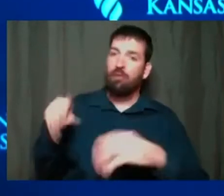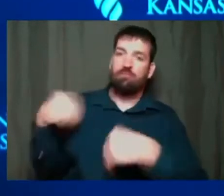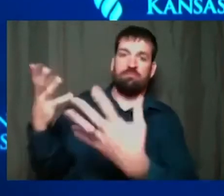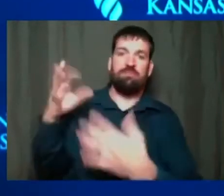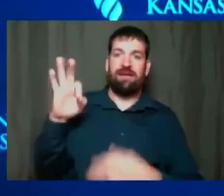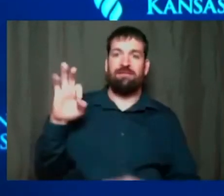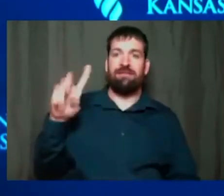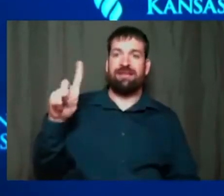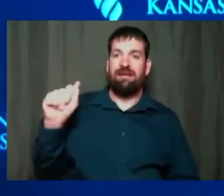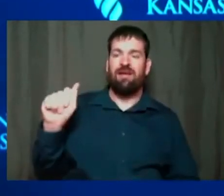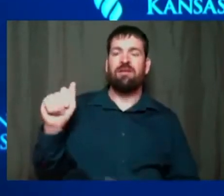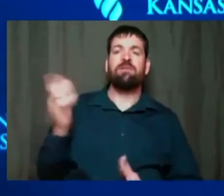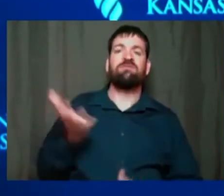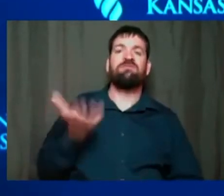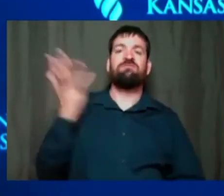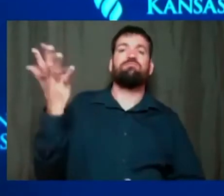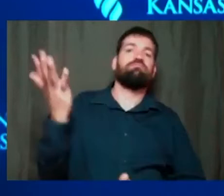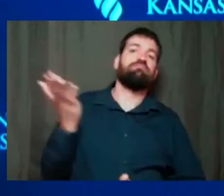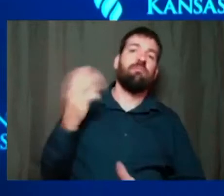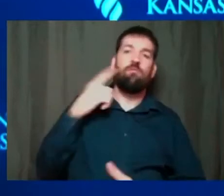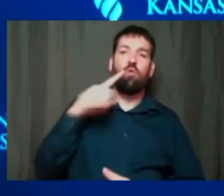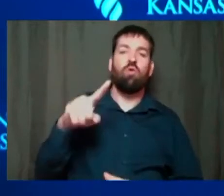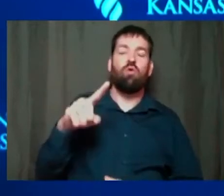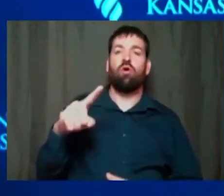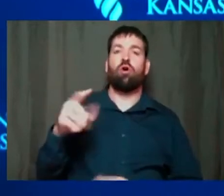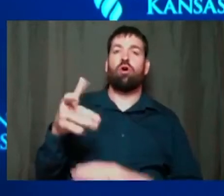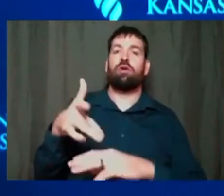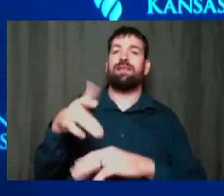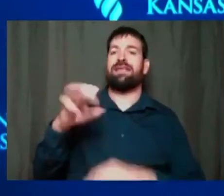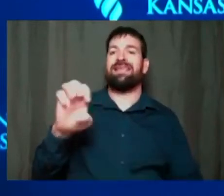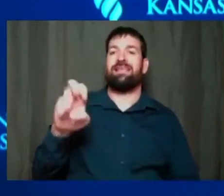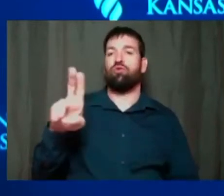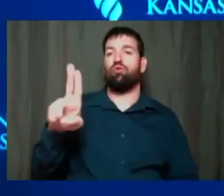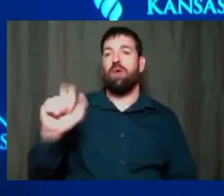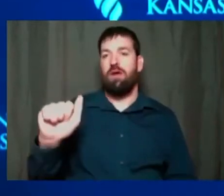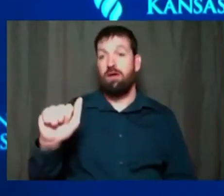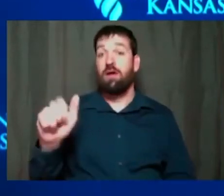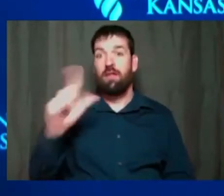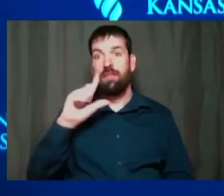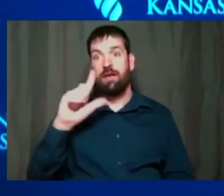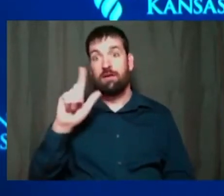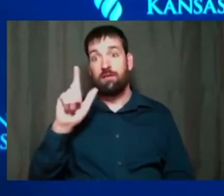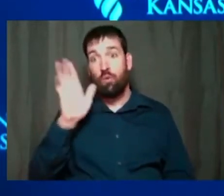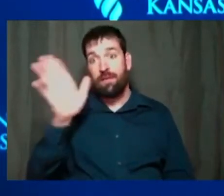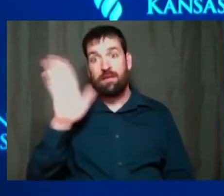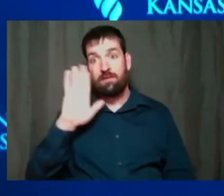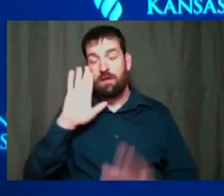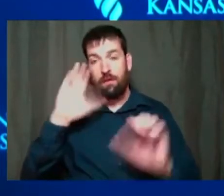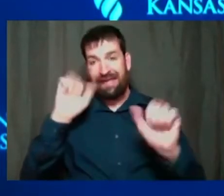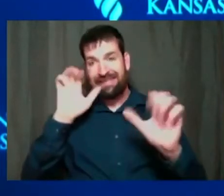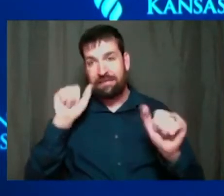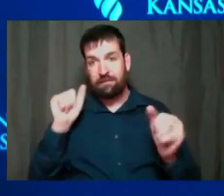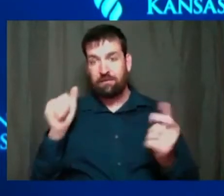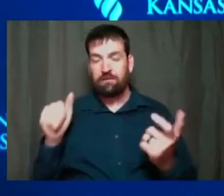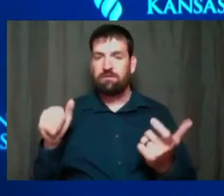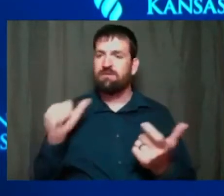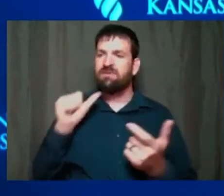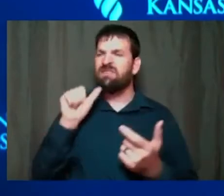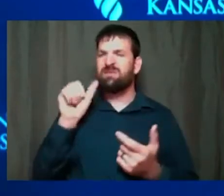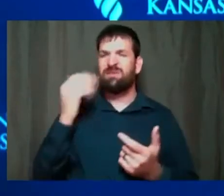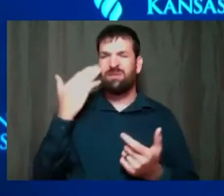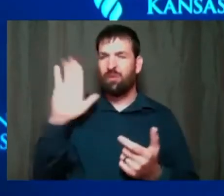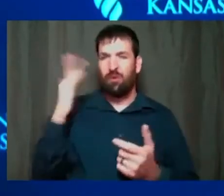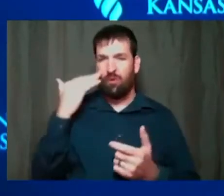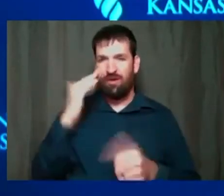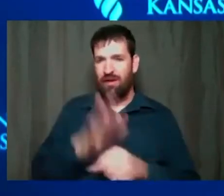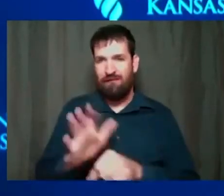use authorization now, and if that, I think that'll be a remarkable deal. Hawkeye, I don't think we know enough about specific subgroups and that. We